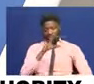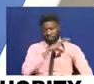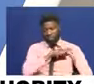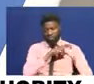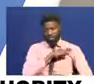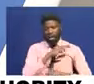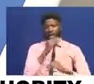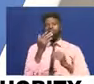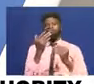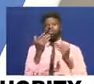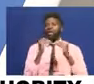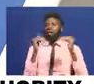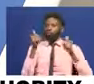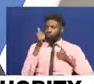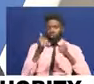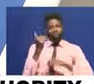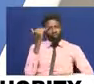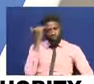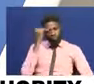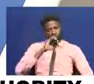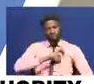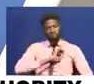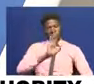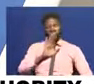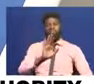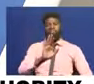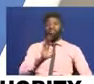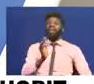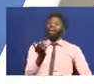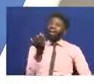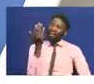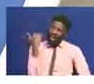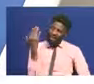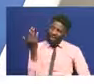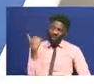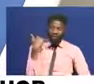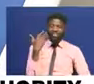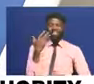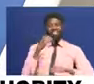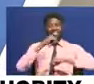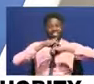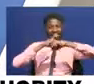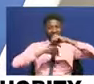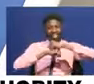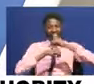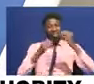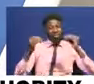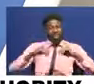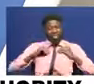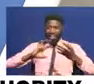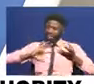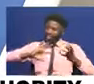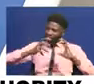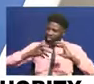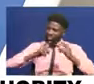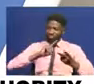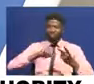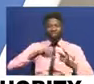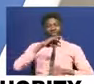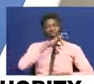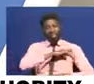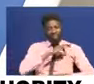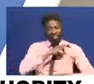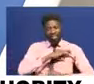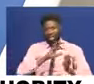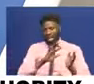you know the amount. Nobody will deny you of it. In the past, the structure was so complicated. Contribution structure was complicated. Mm-hmm. The benefit structure was so